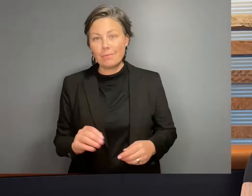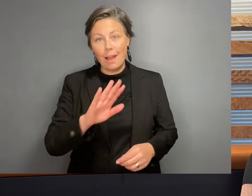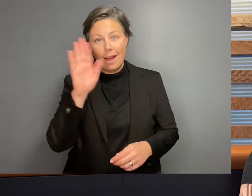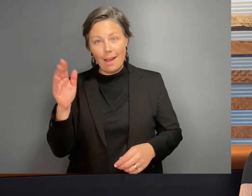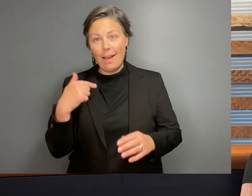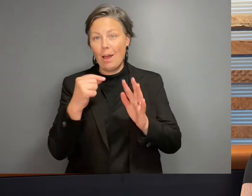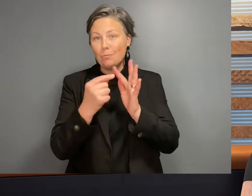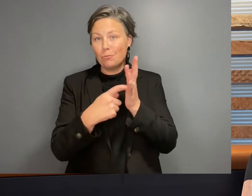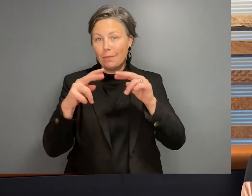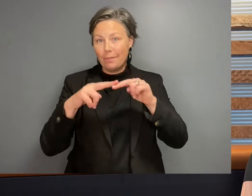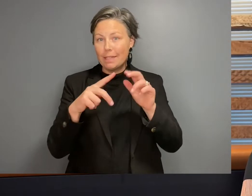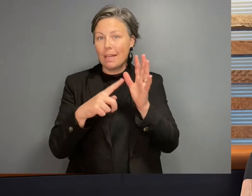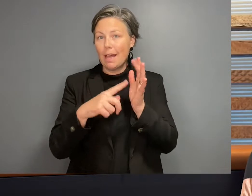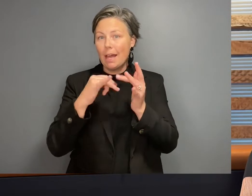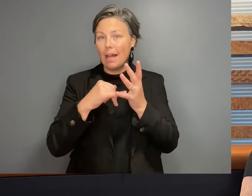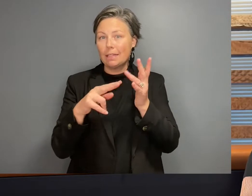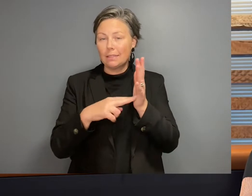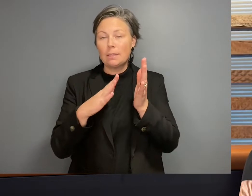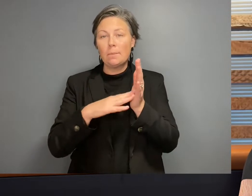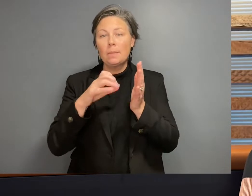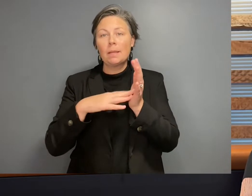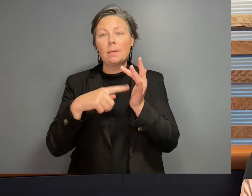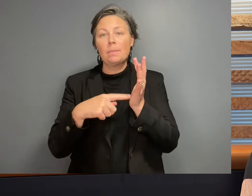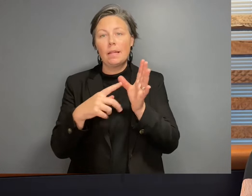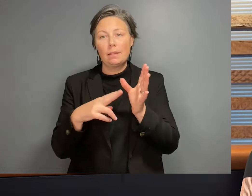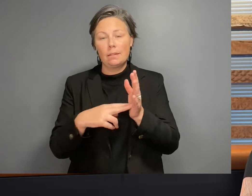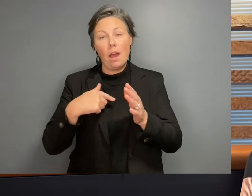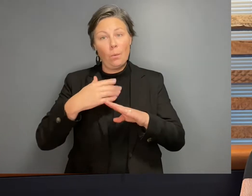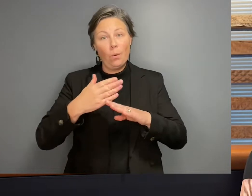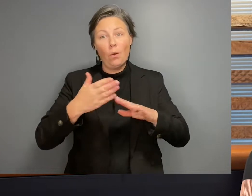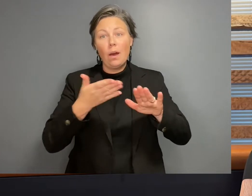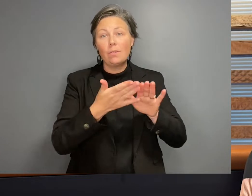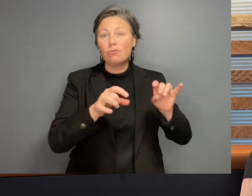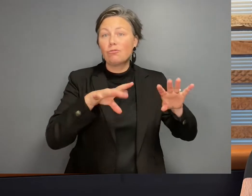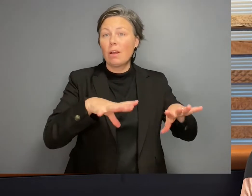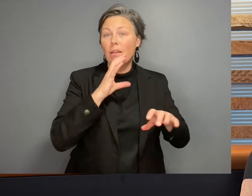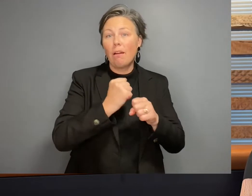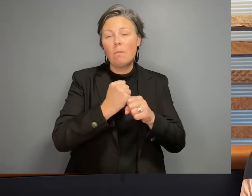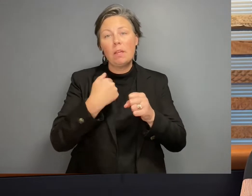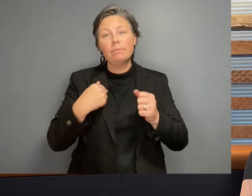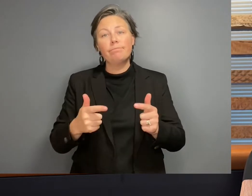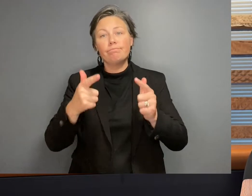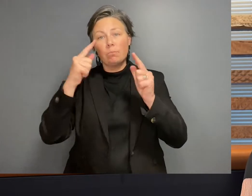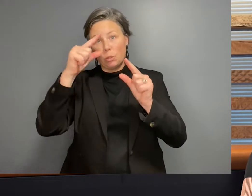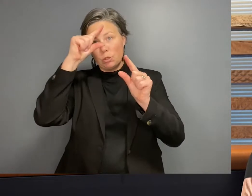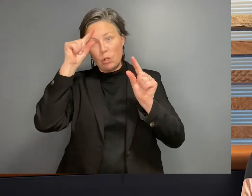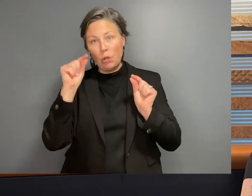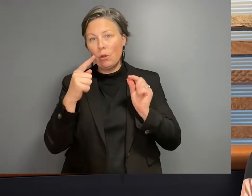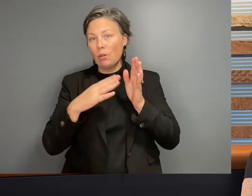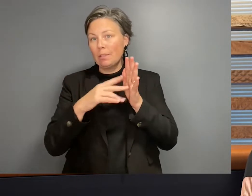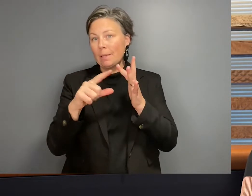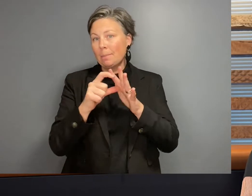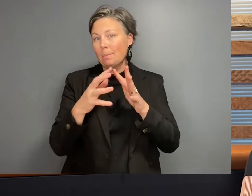Hello, my name is Professor Alison McMillan and I'm the Chief Nursing and Midwifery Officer at the Commonwealth Department of Health and Aged